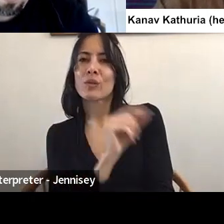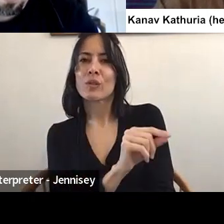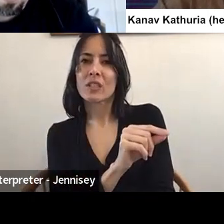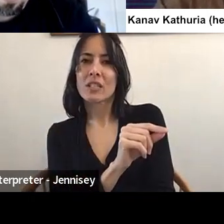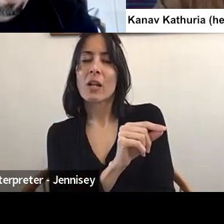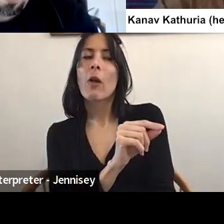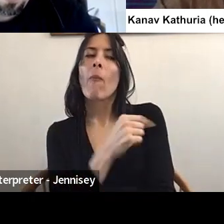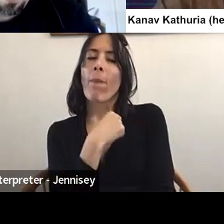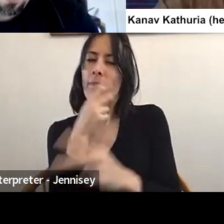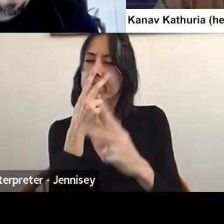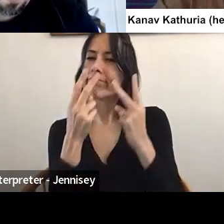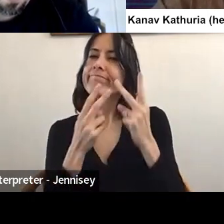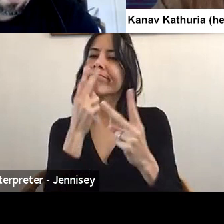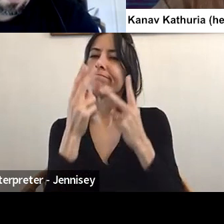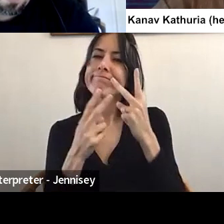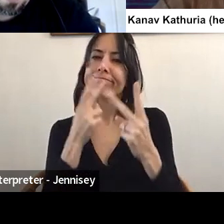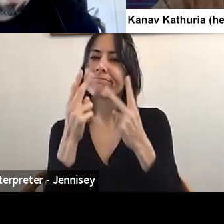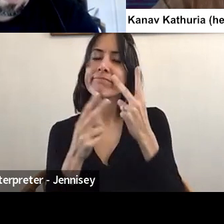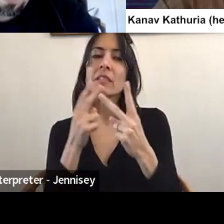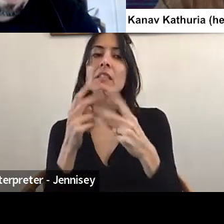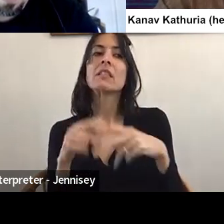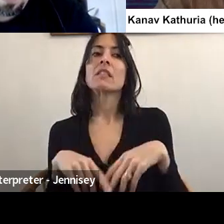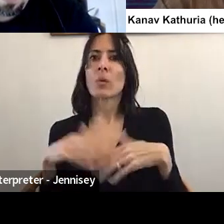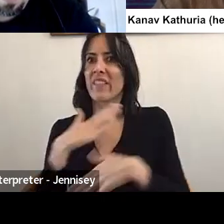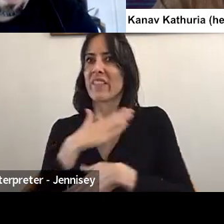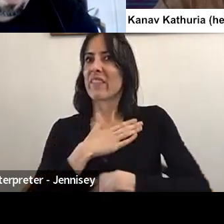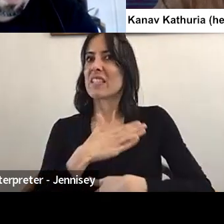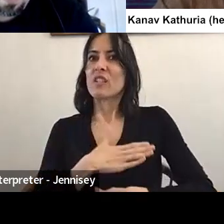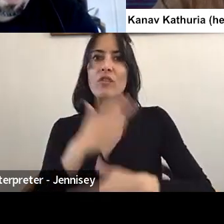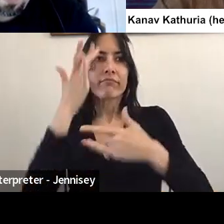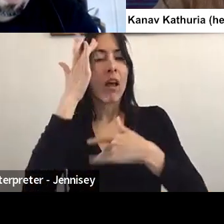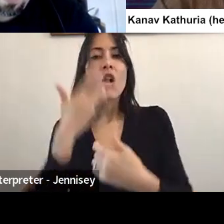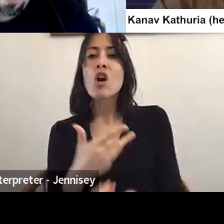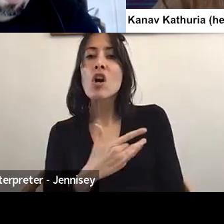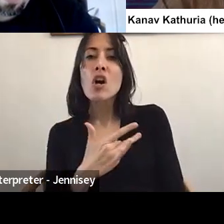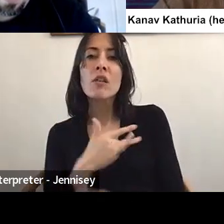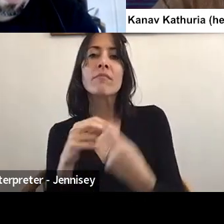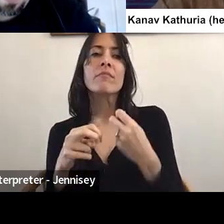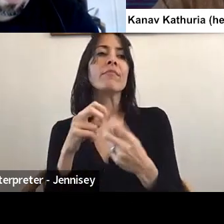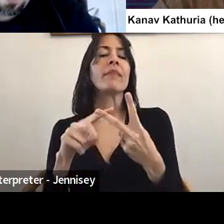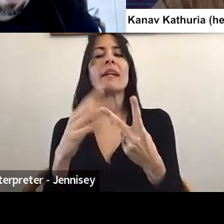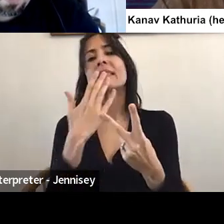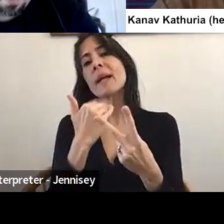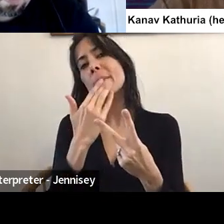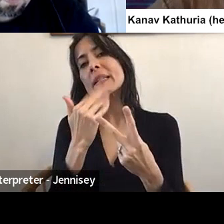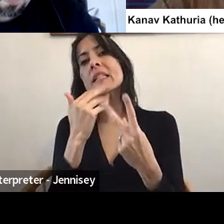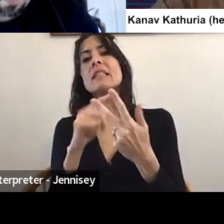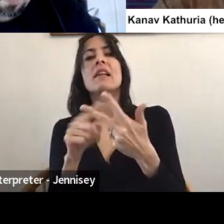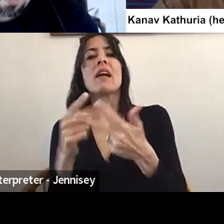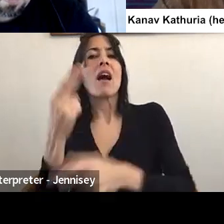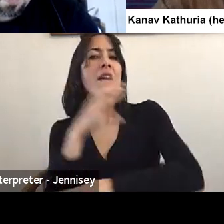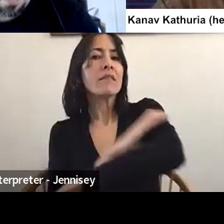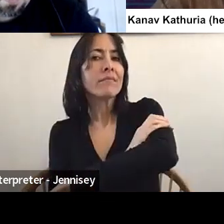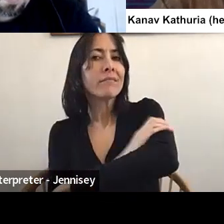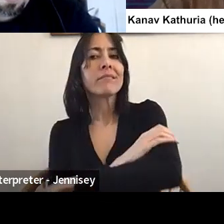come up again and again and again. So in terms of physical illnesses, you know, heart conditions, diabetes, hypertension, ulcerative